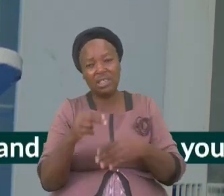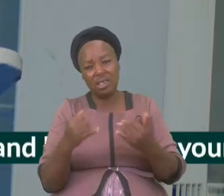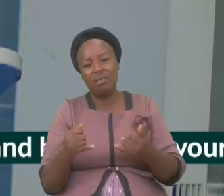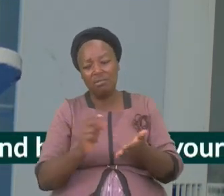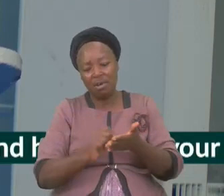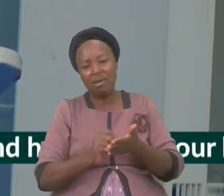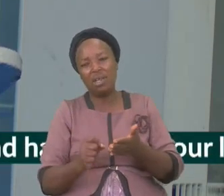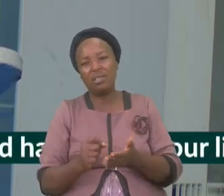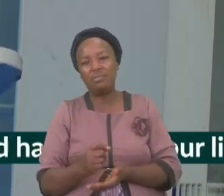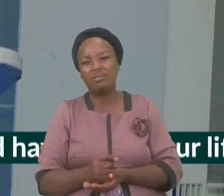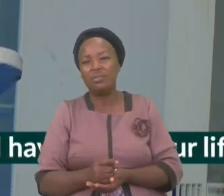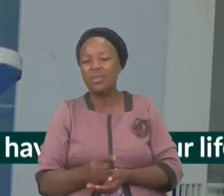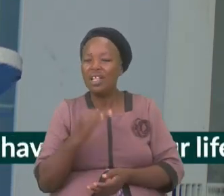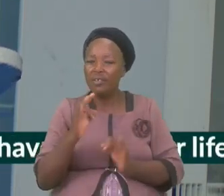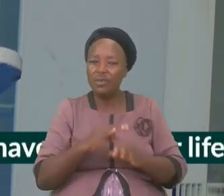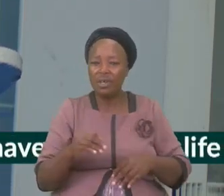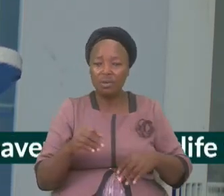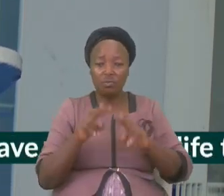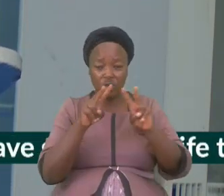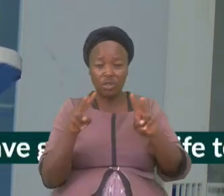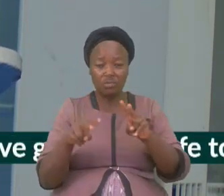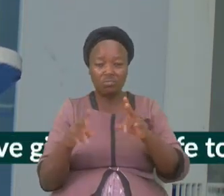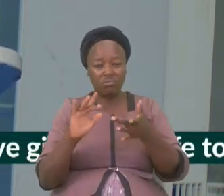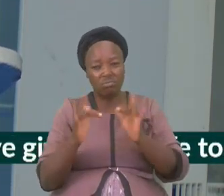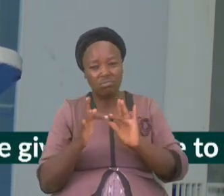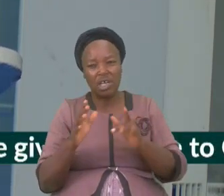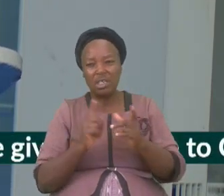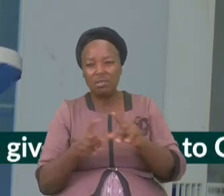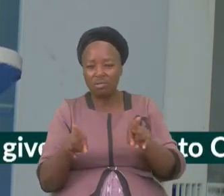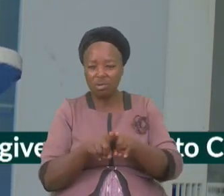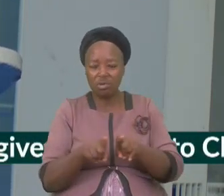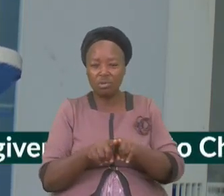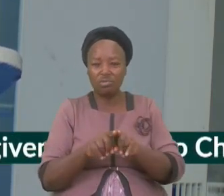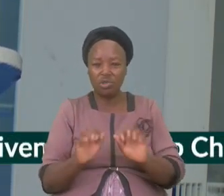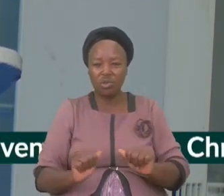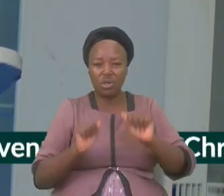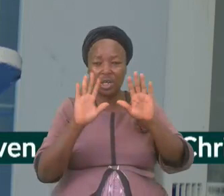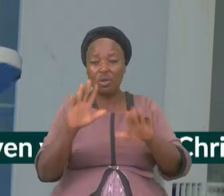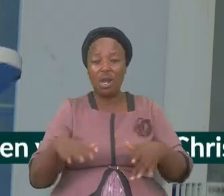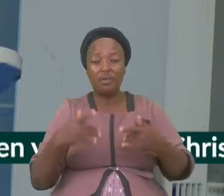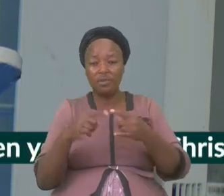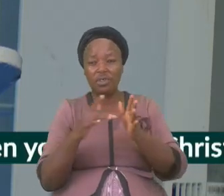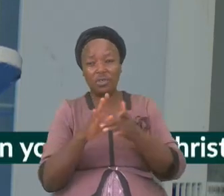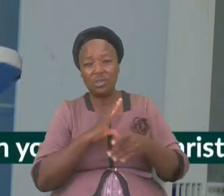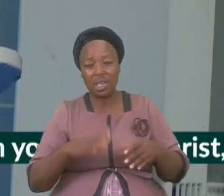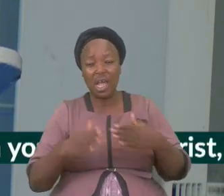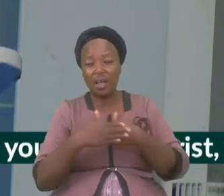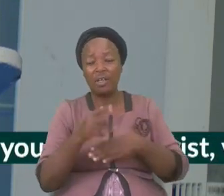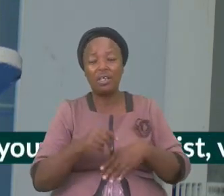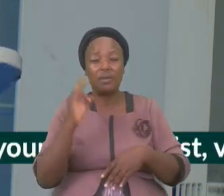also gave your life to Christ after the pastor's message, look very well. There is a